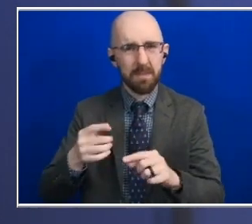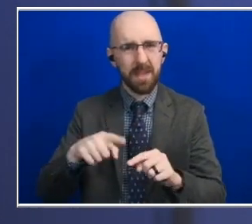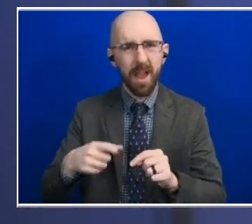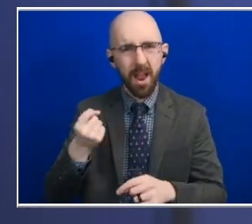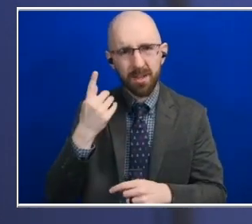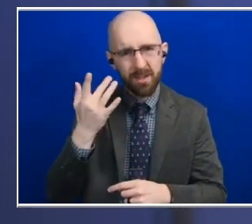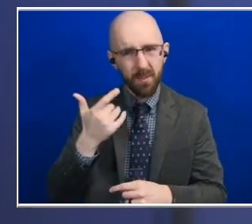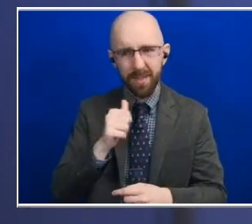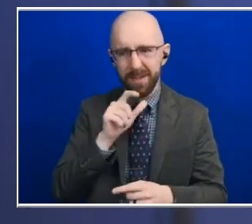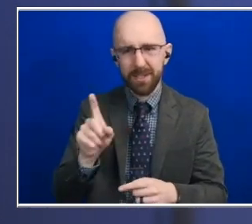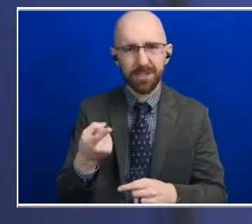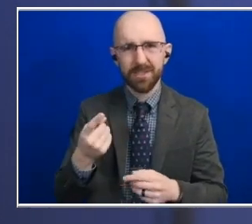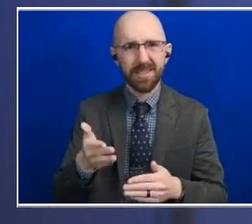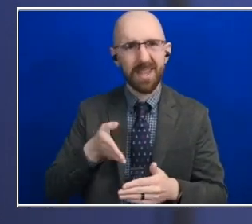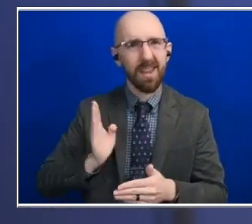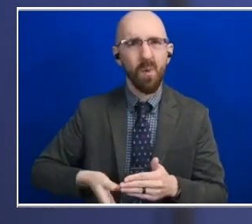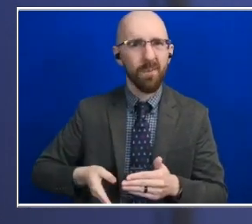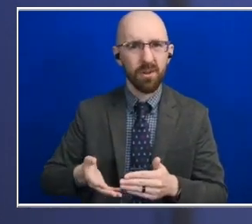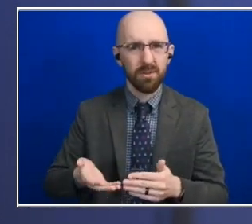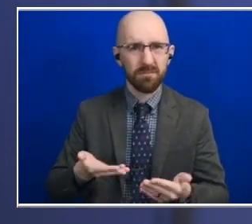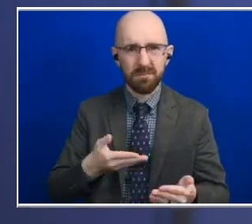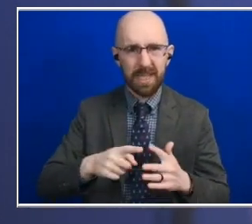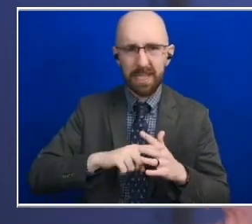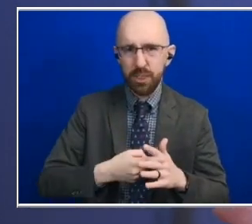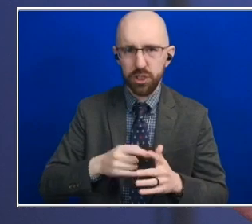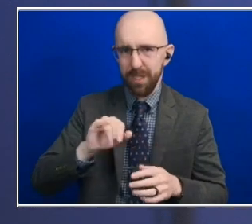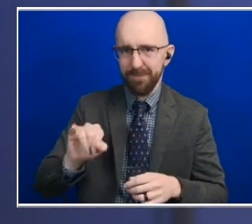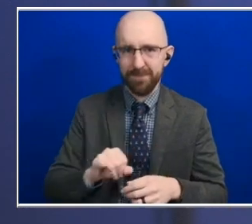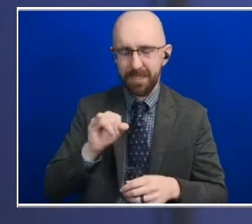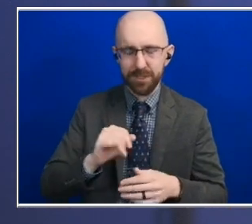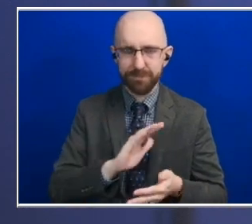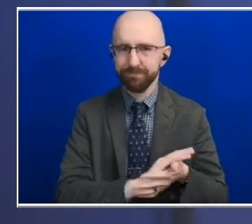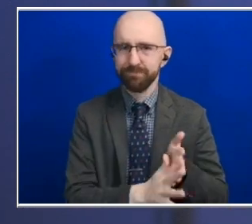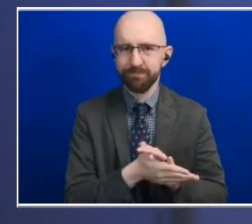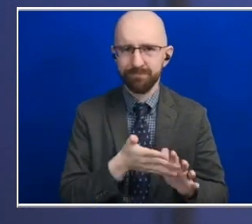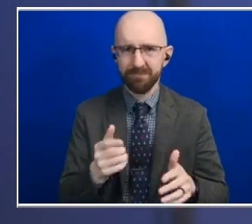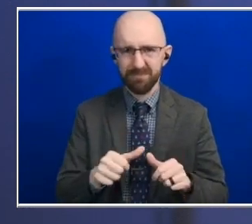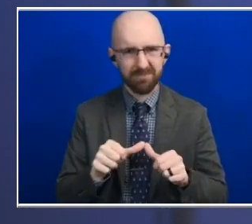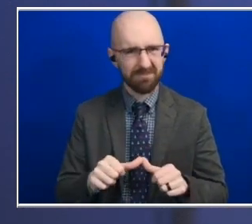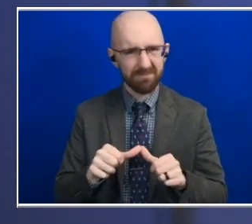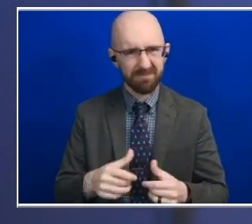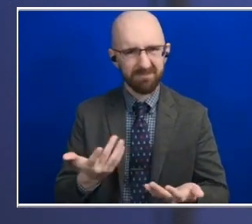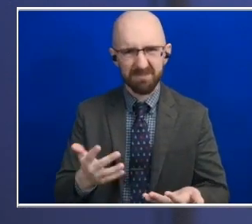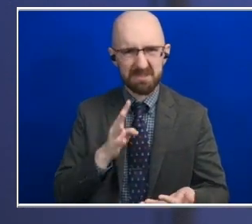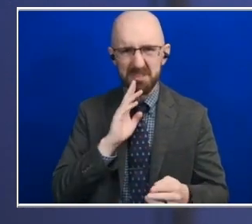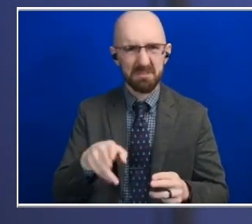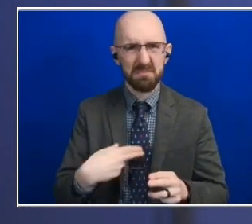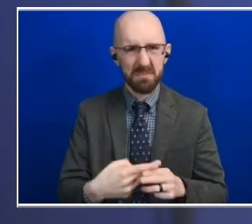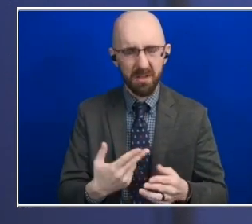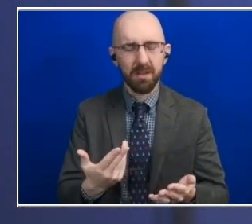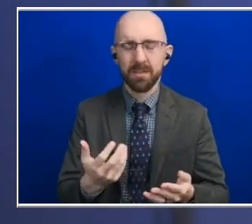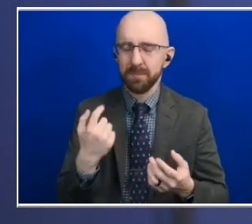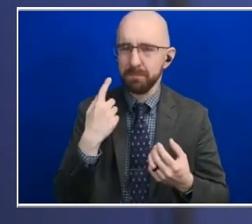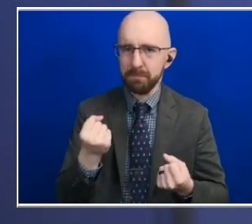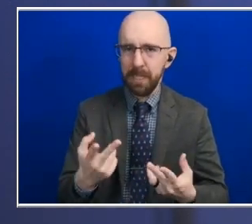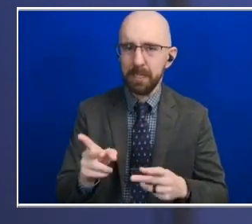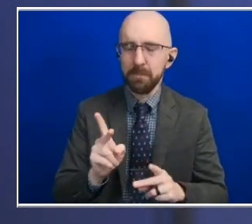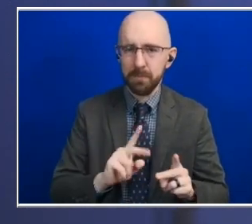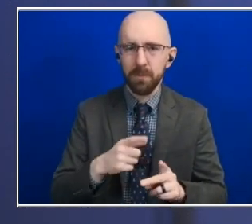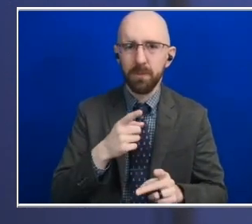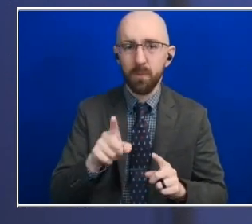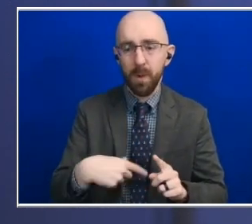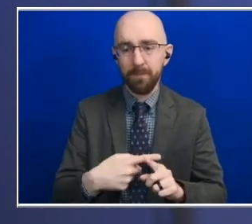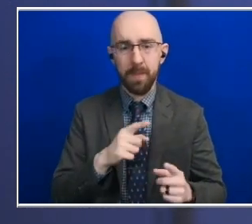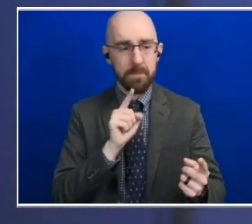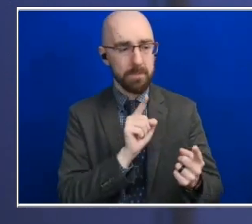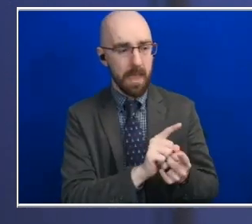over the initial infection and be okay. And so for so many people, they when they met someone else or heard from